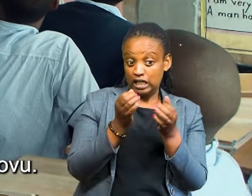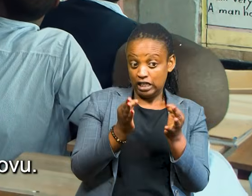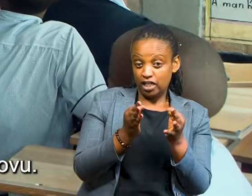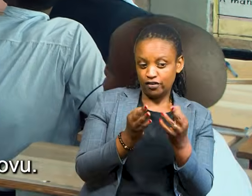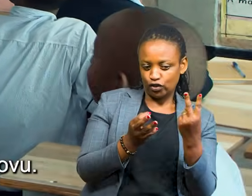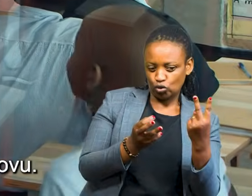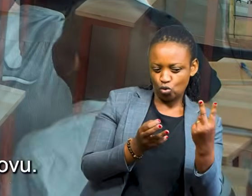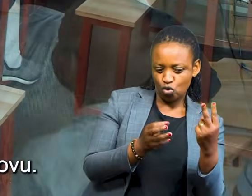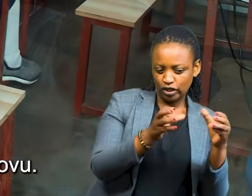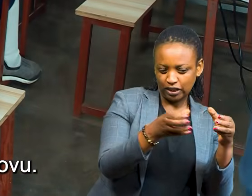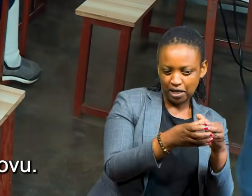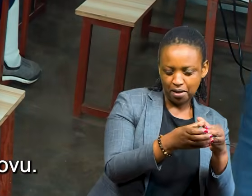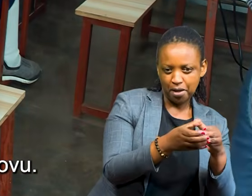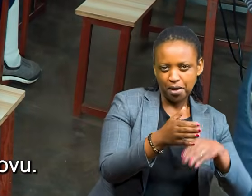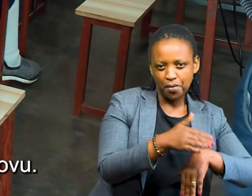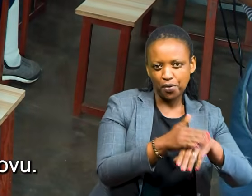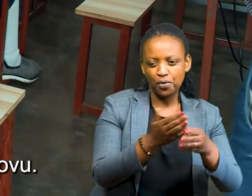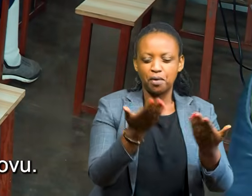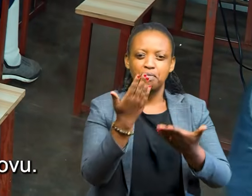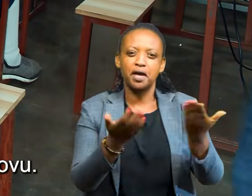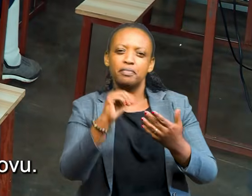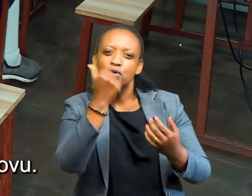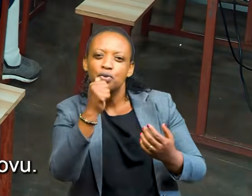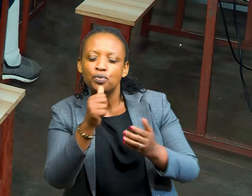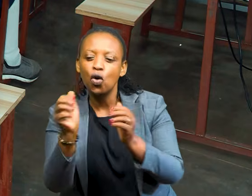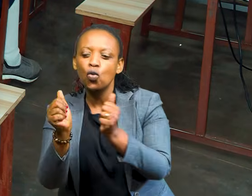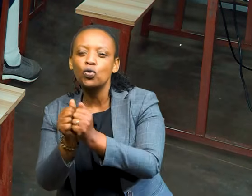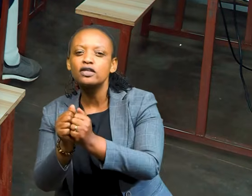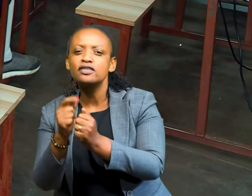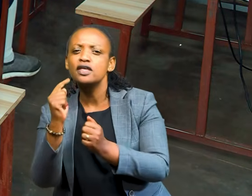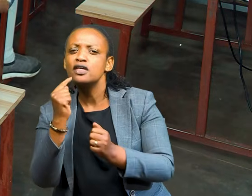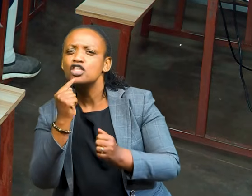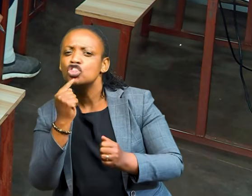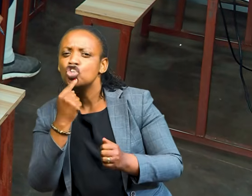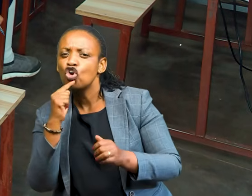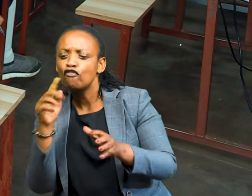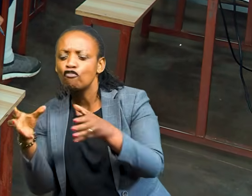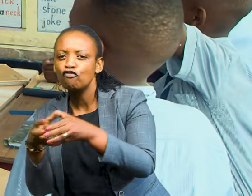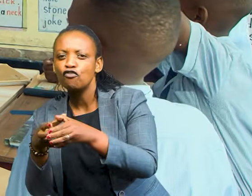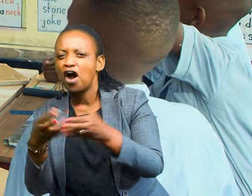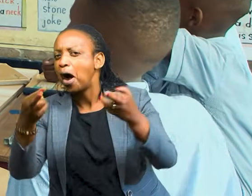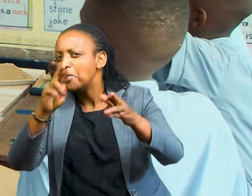when 2 teams, Rainsport is playing with the Kiyovu? What happens at the end? Yes.